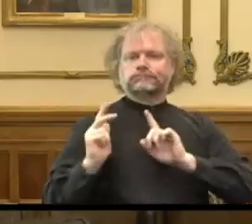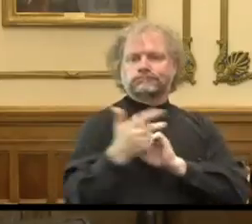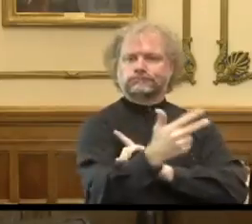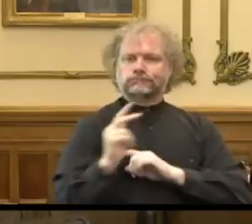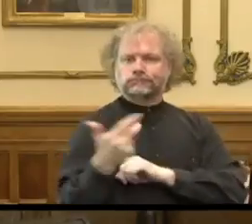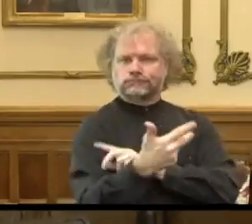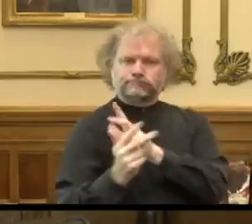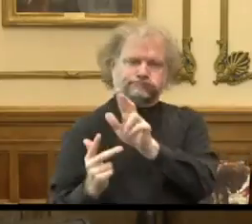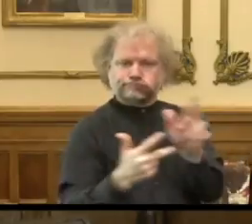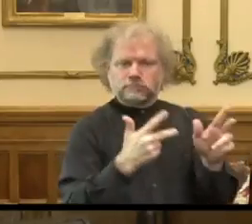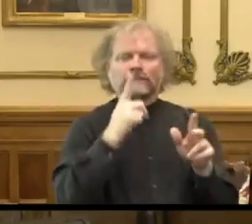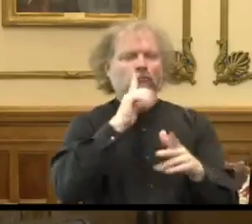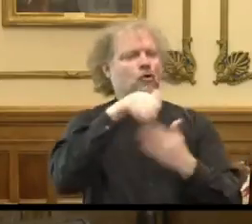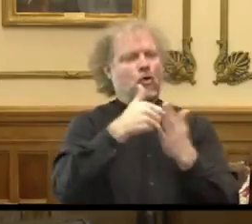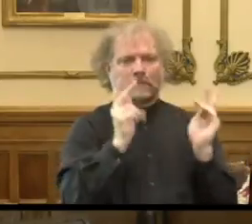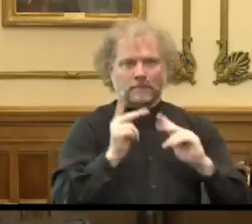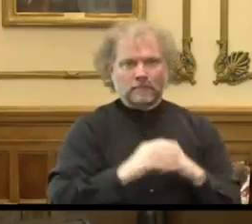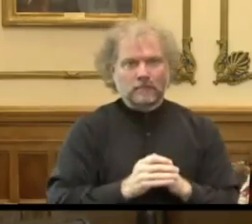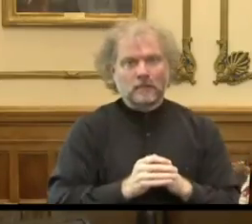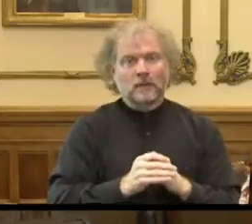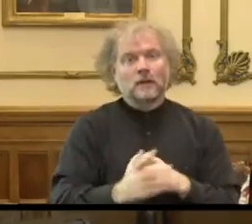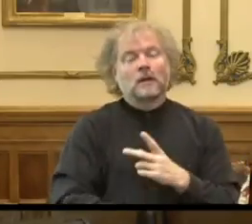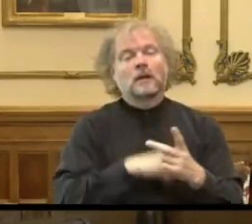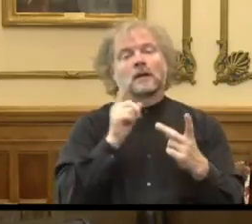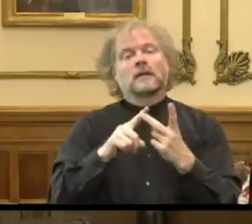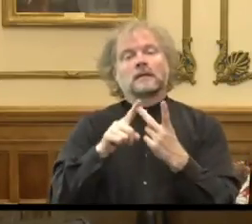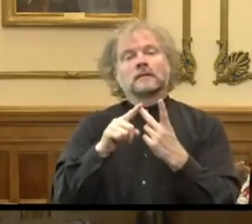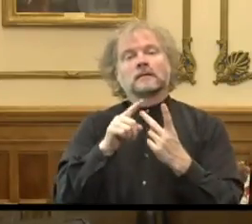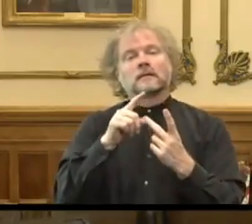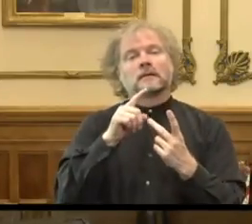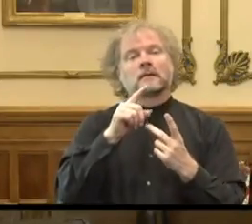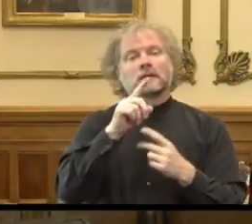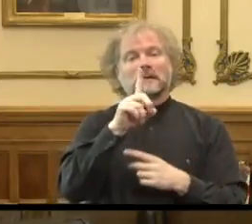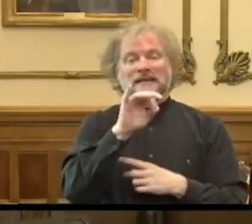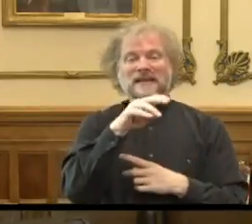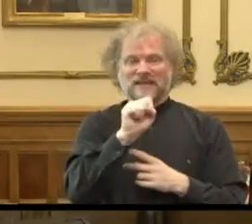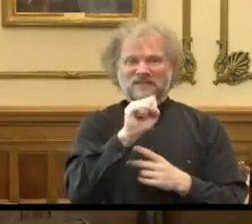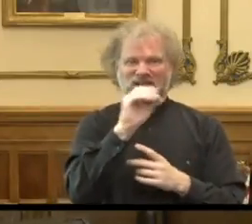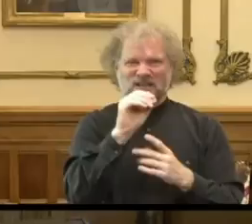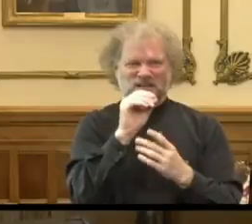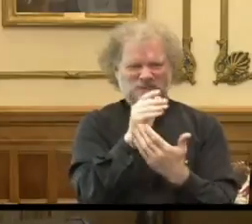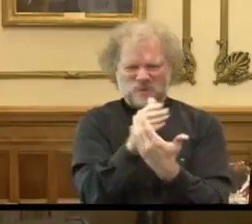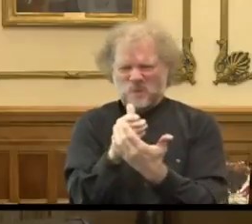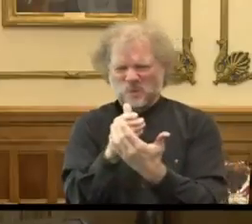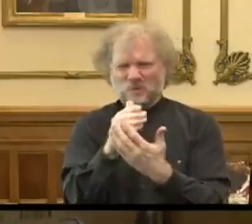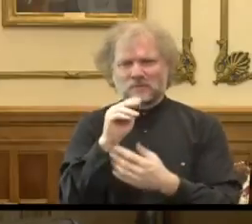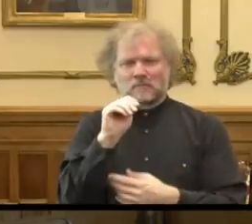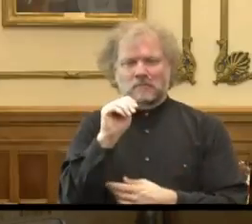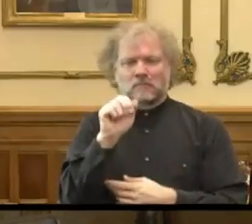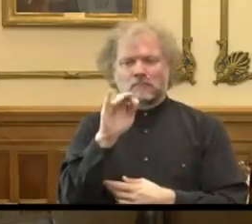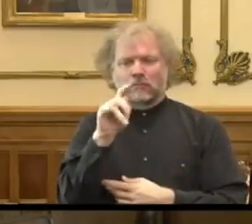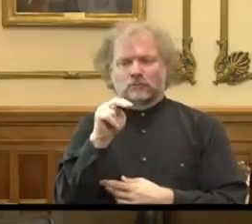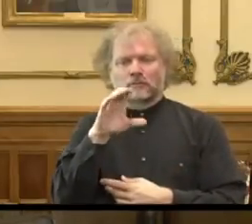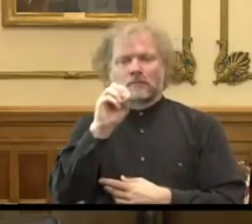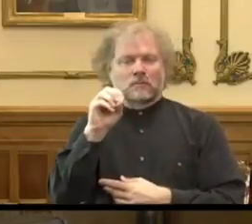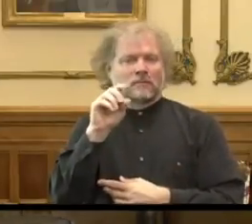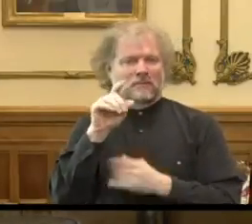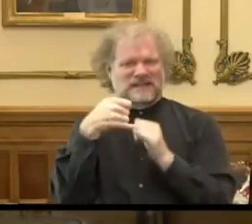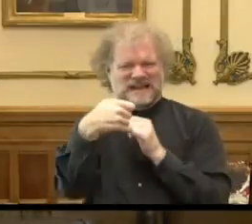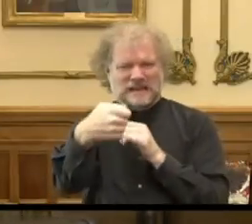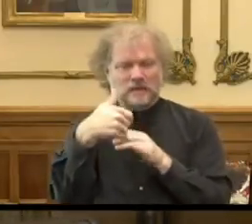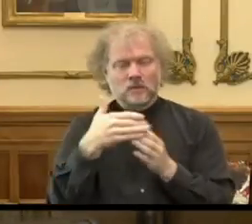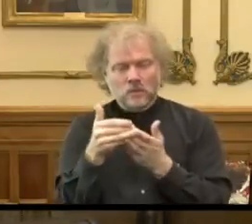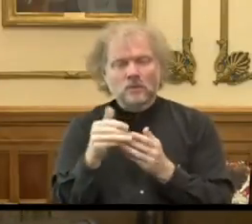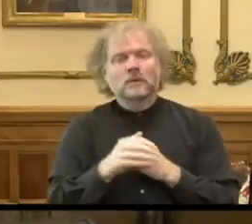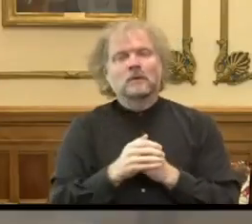all individuals. The site chosen is in Daviess County, but it's very close to the Martin County line. I also want to talk